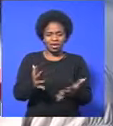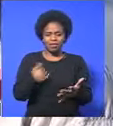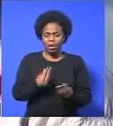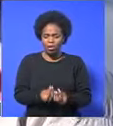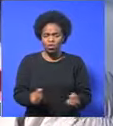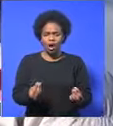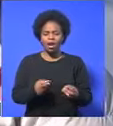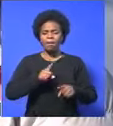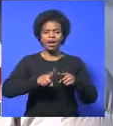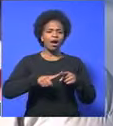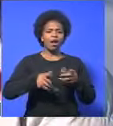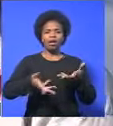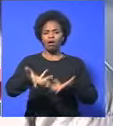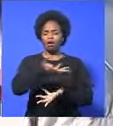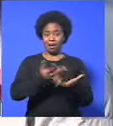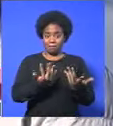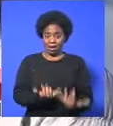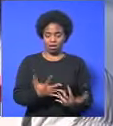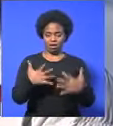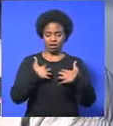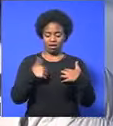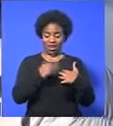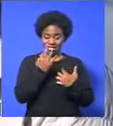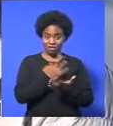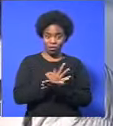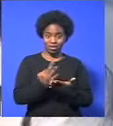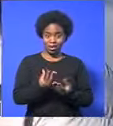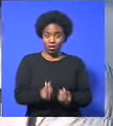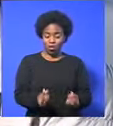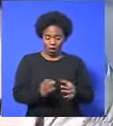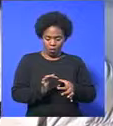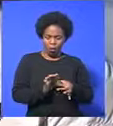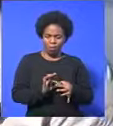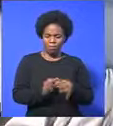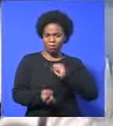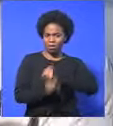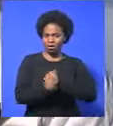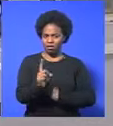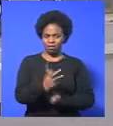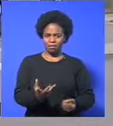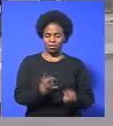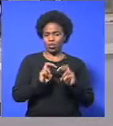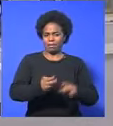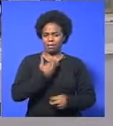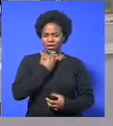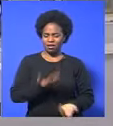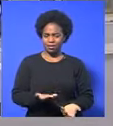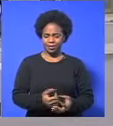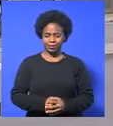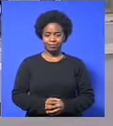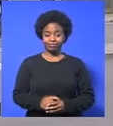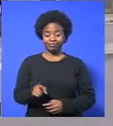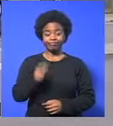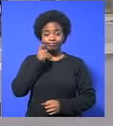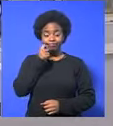street. Now I'm worried for the next 3 weeks. What news am I going to get next? The suspect is due in